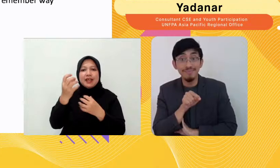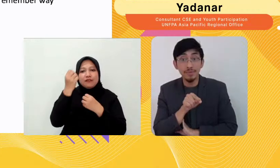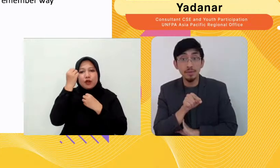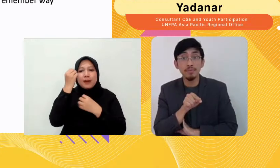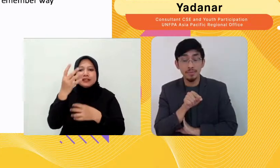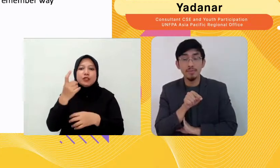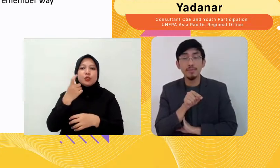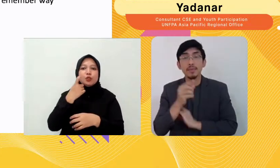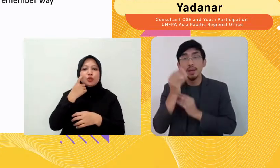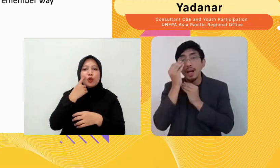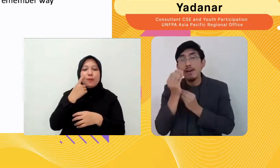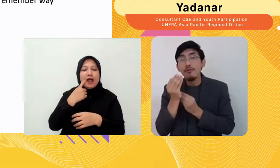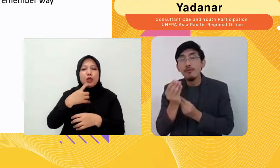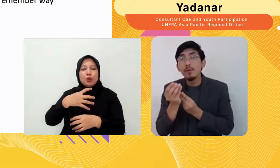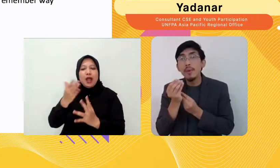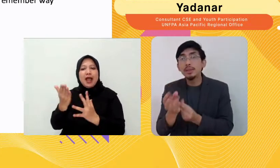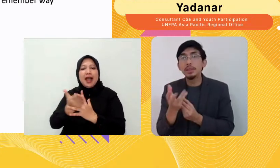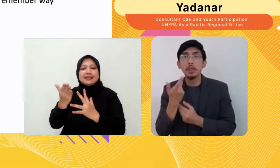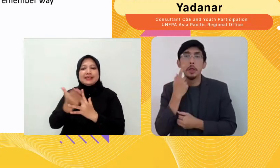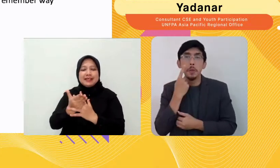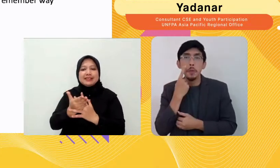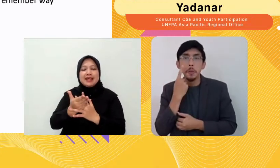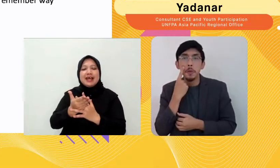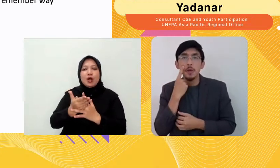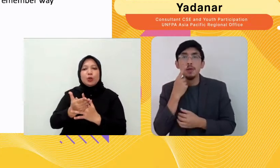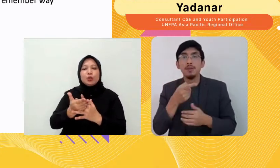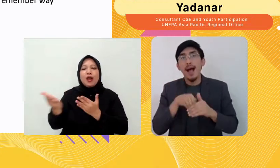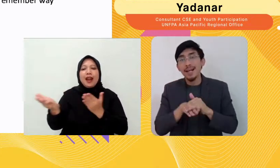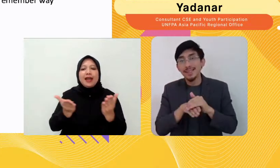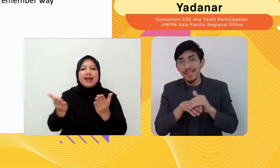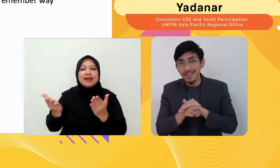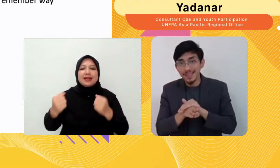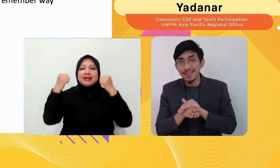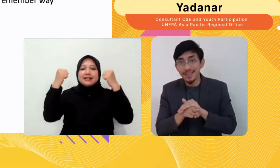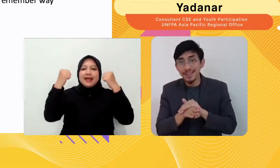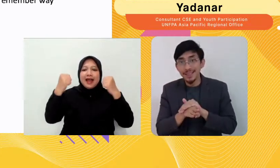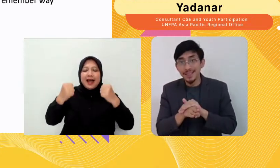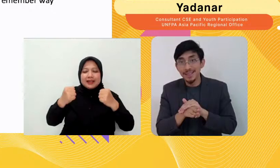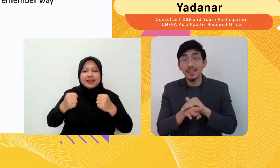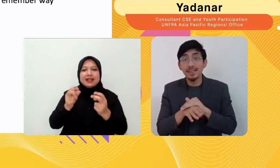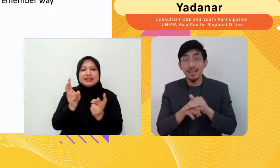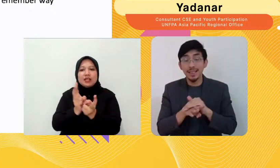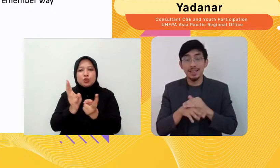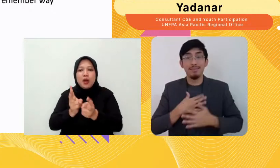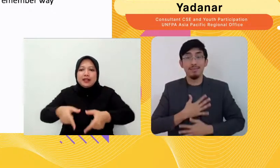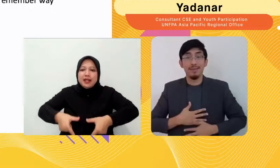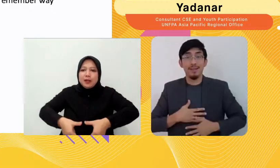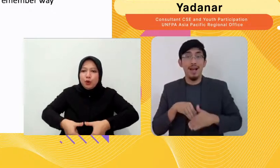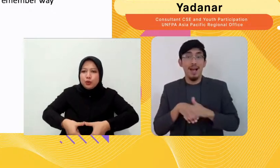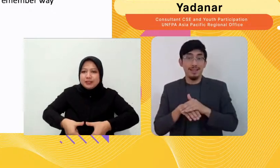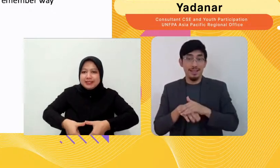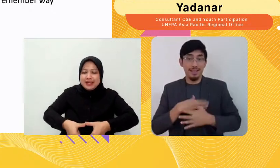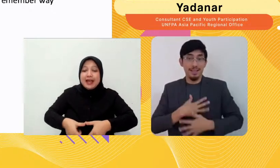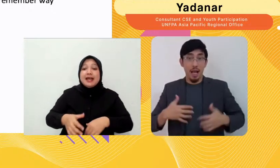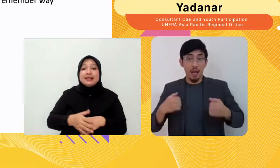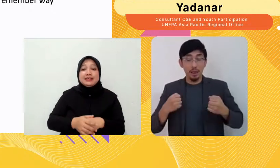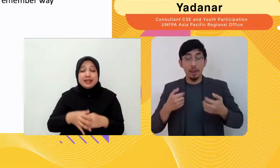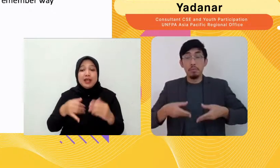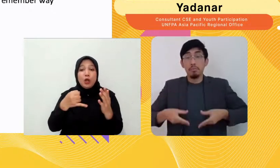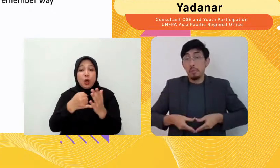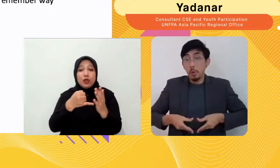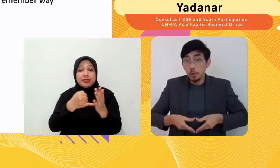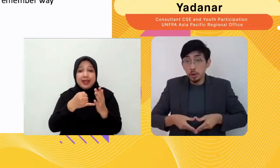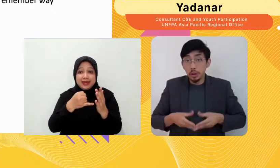have access to the SRH services, and also whether the DSE content also provide